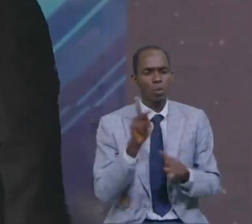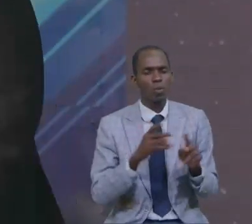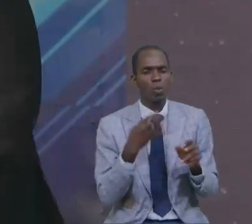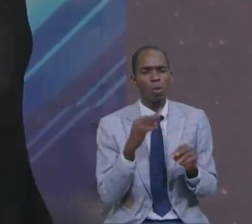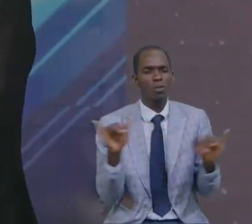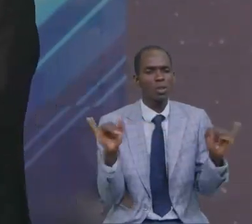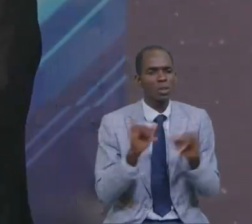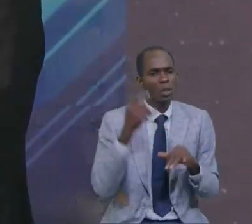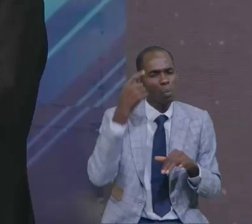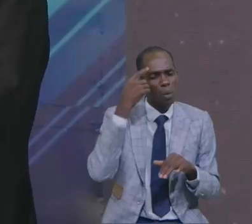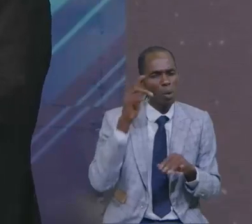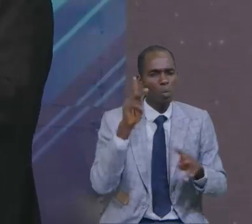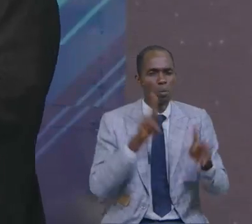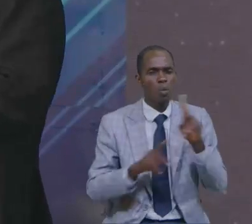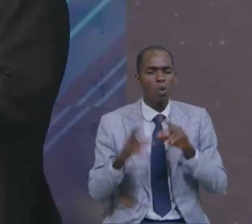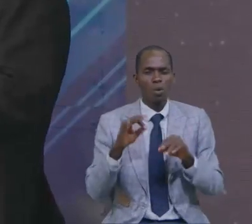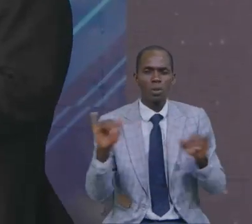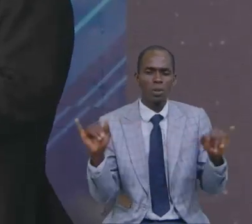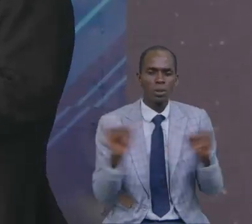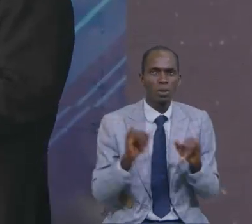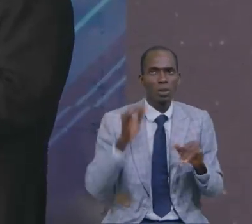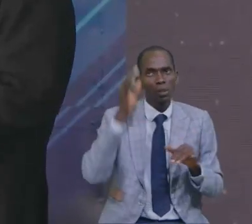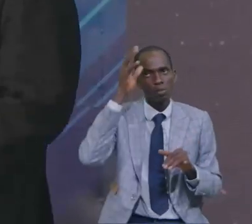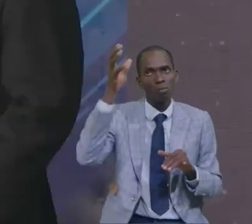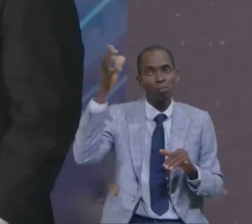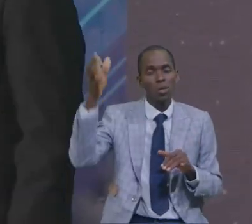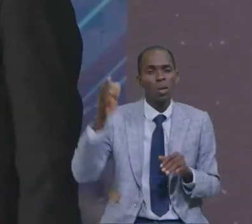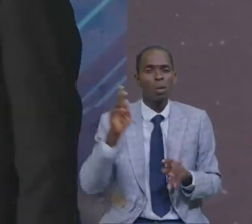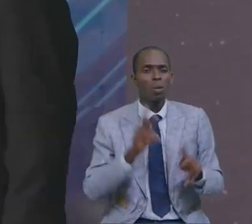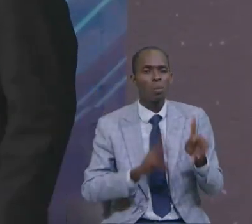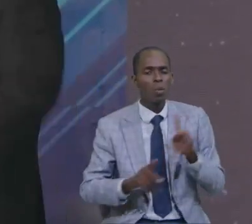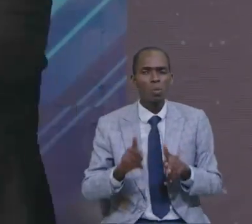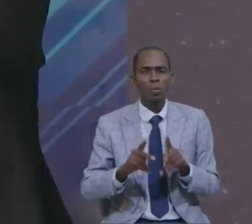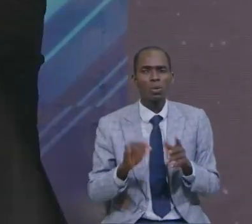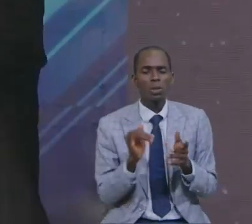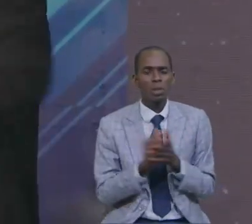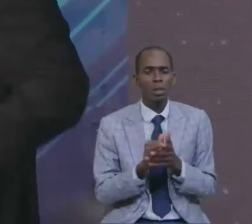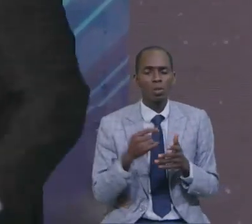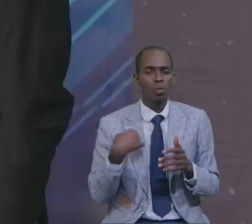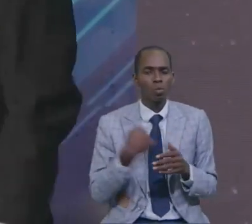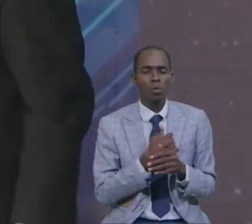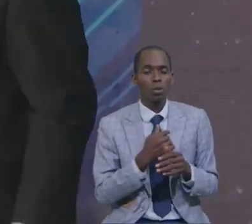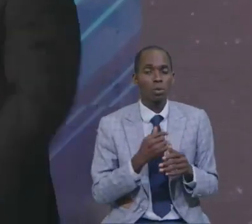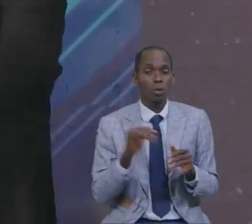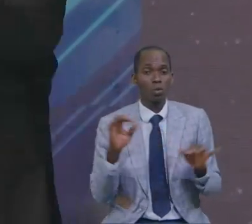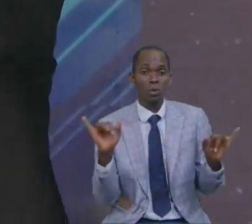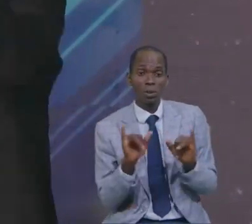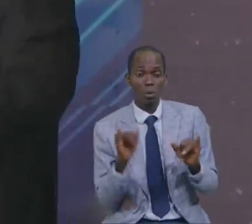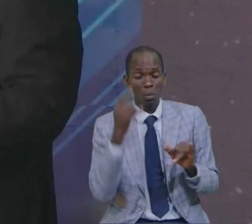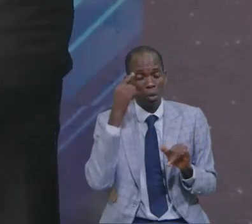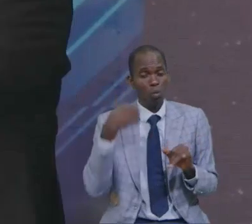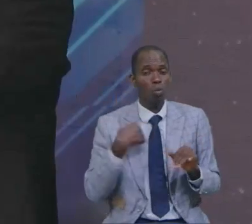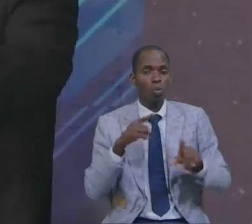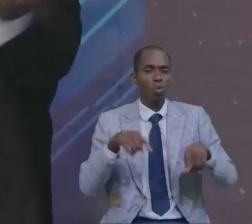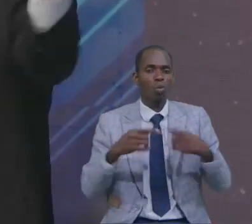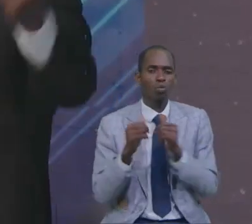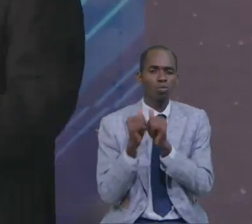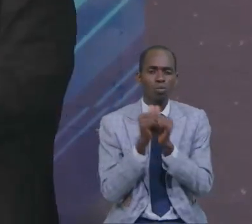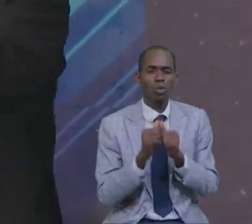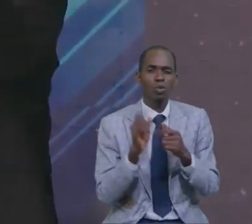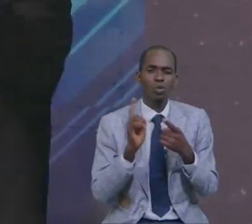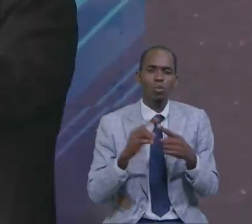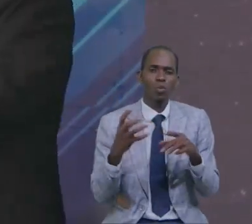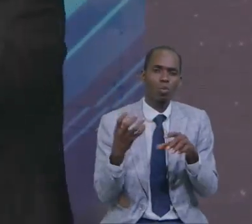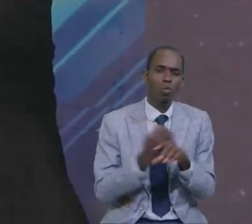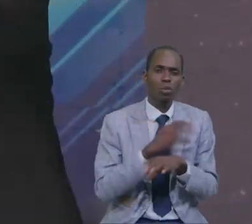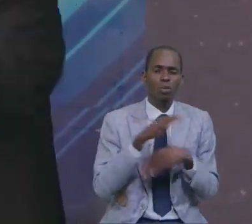our world for Christ. As you do that, all the grace, all the power, all the strength, all the might, all the